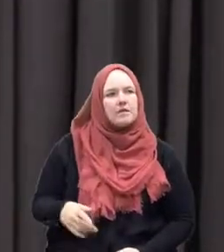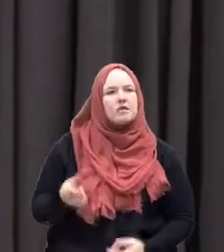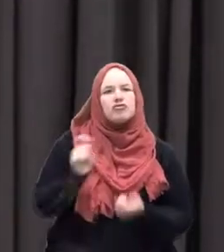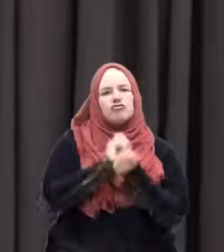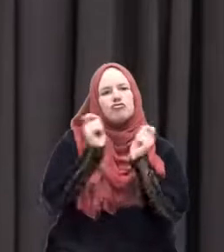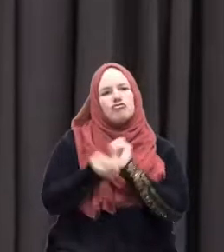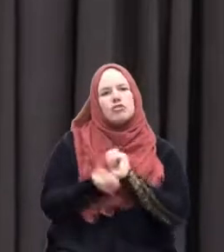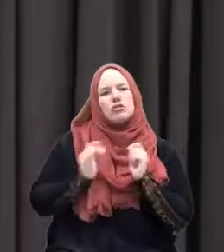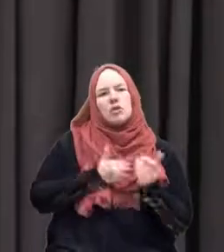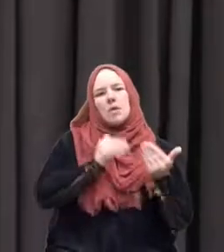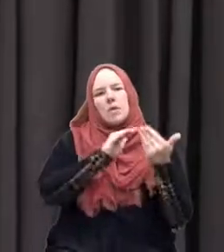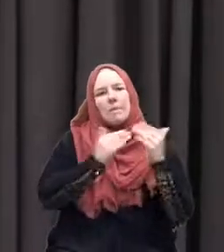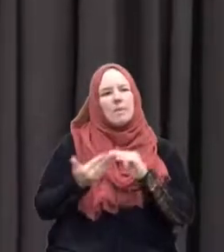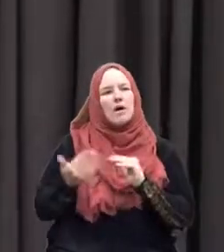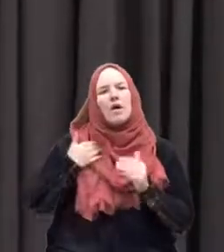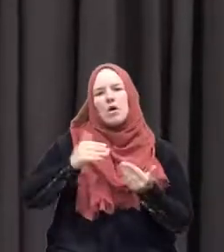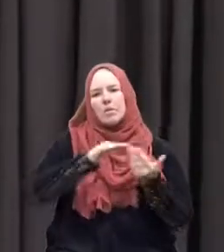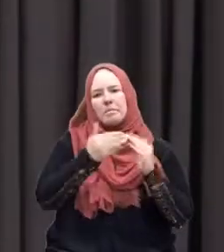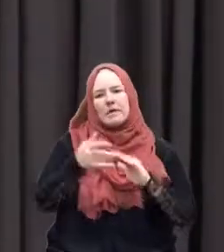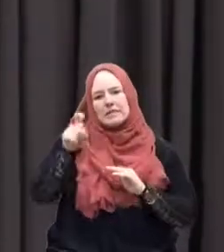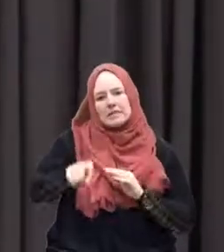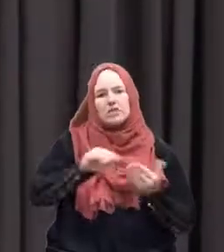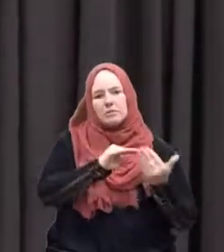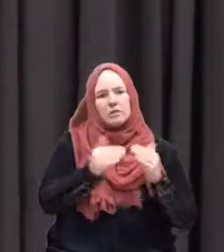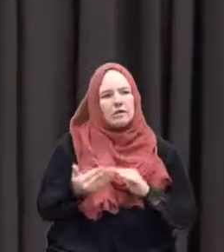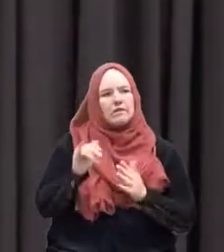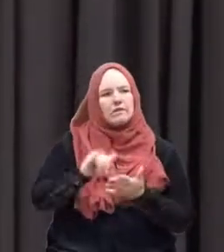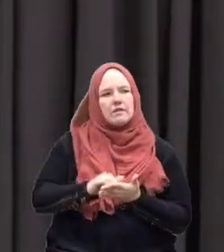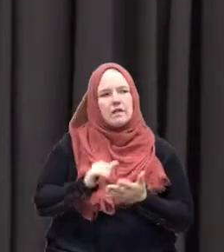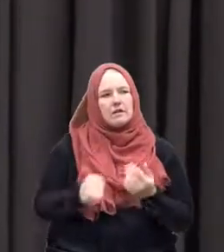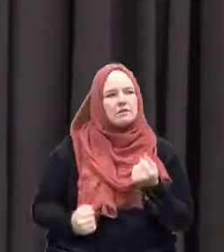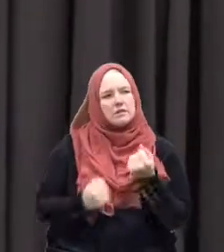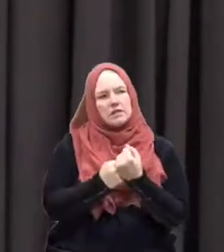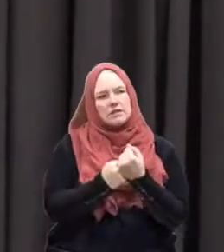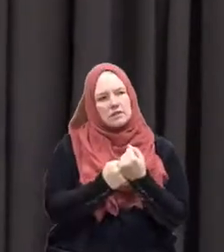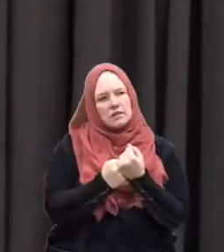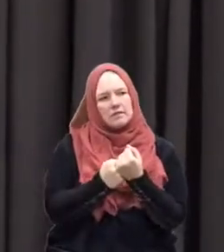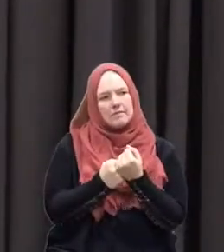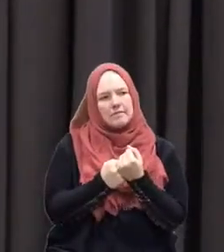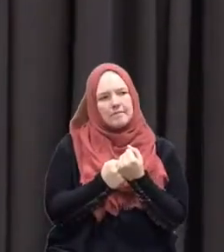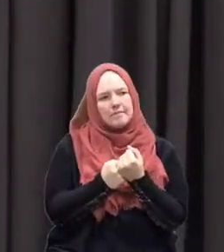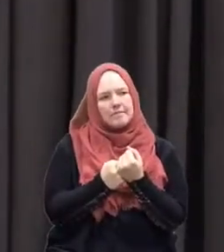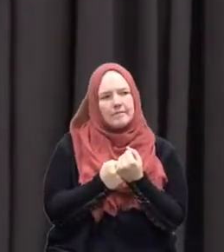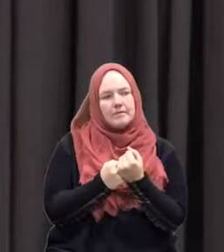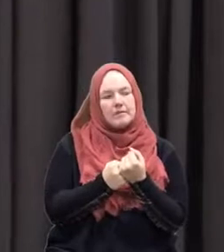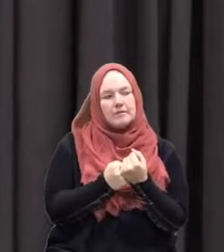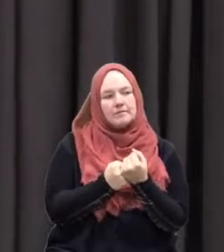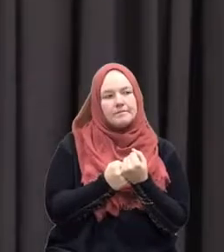our ummah? Our ummah needs a community that stands up